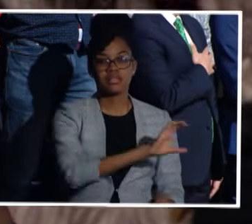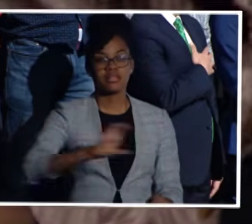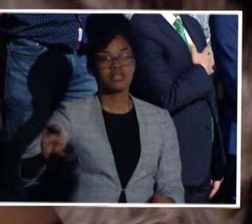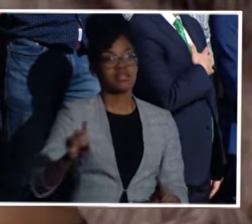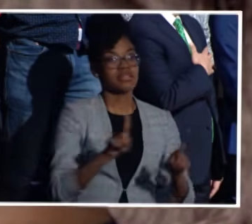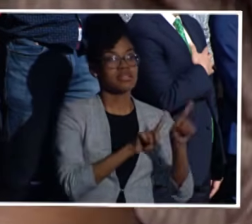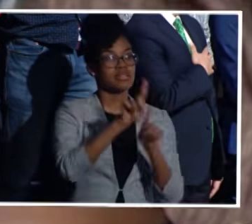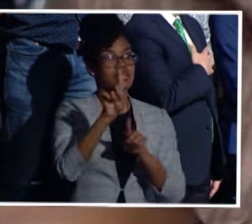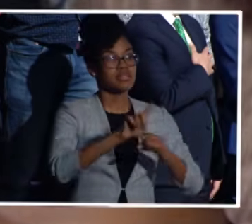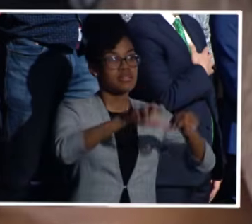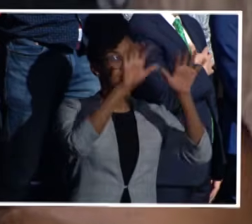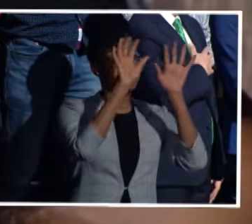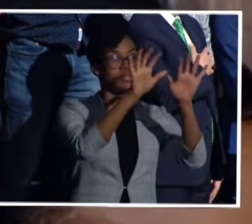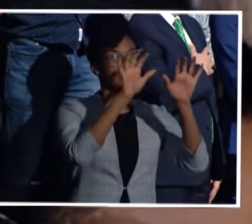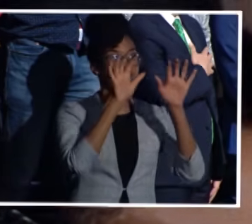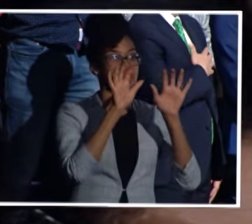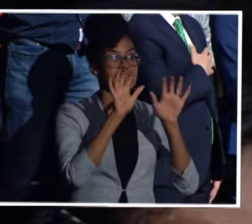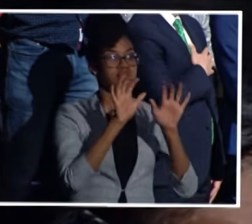stars through the